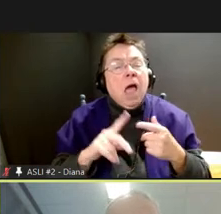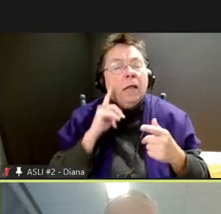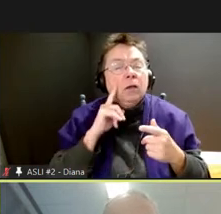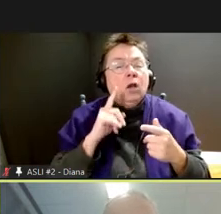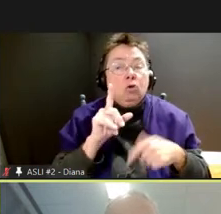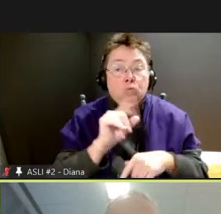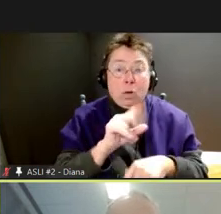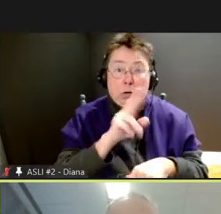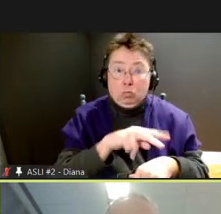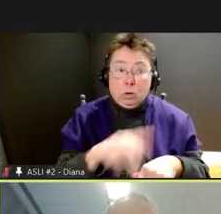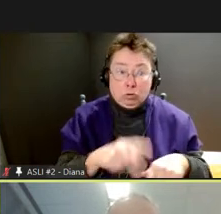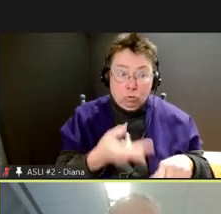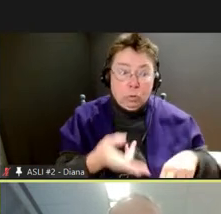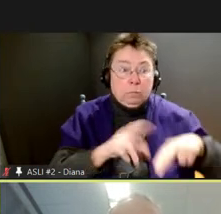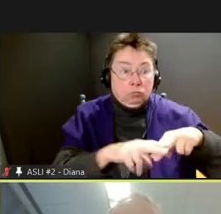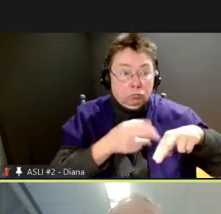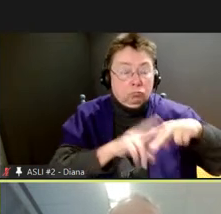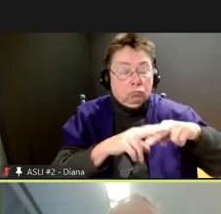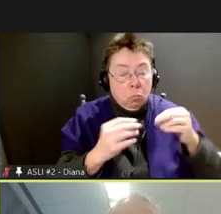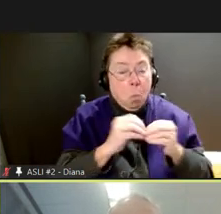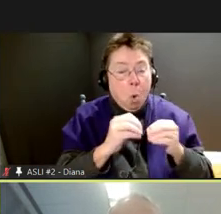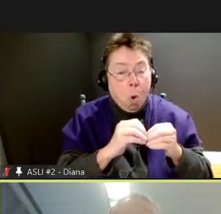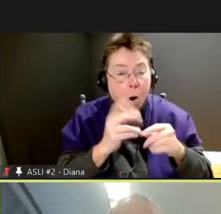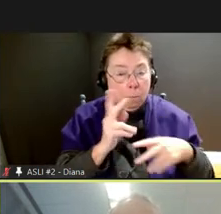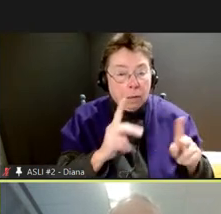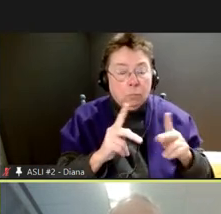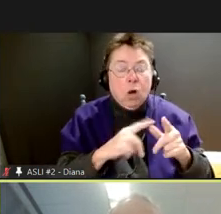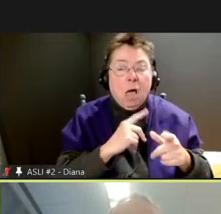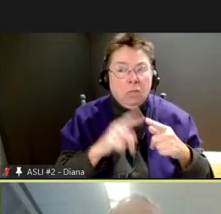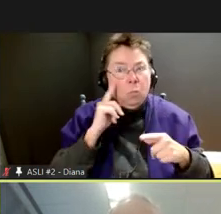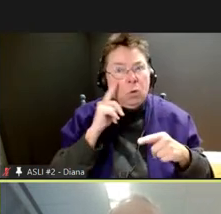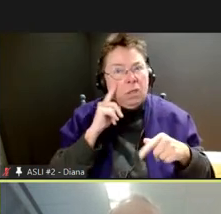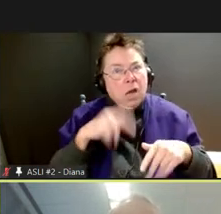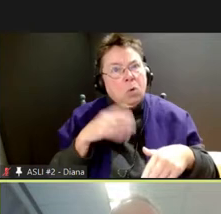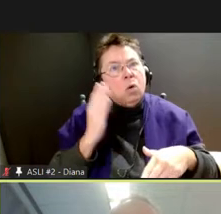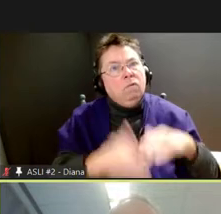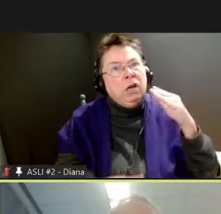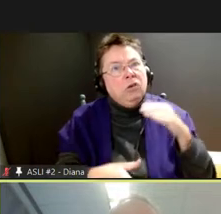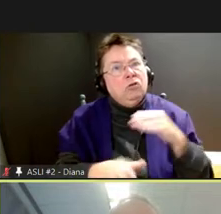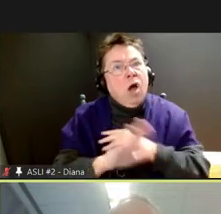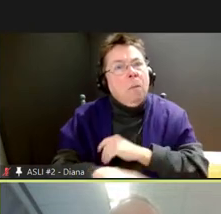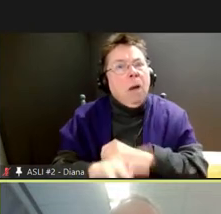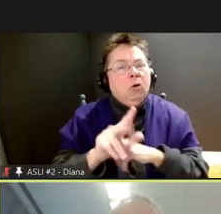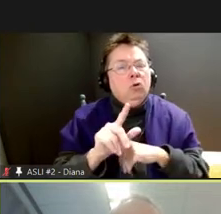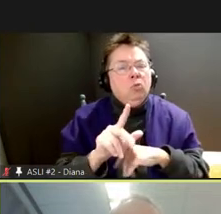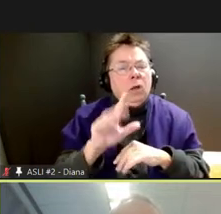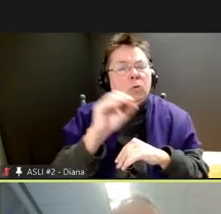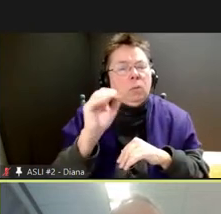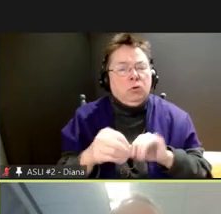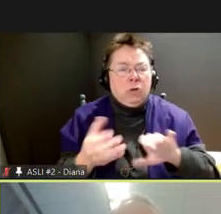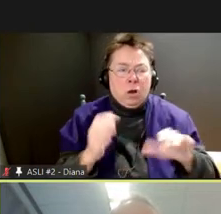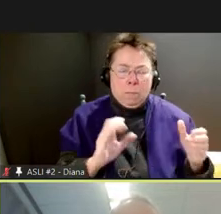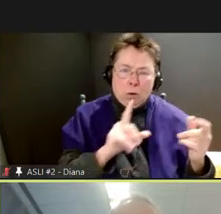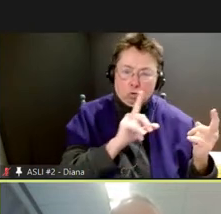rebounding and forecasted to finish the year about 23% higher than 2021's